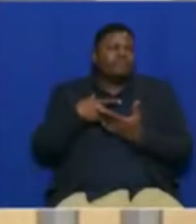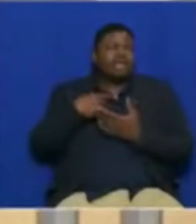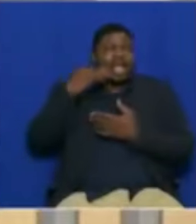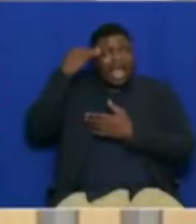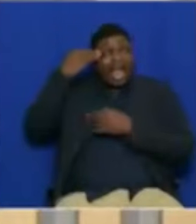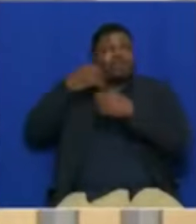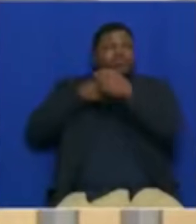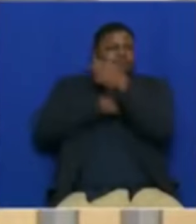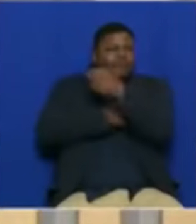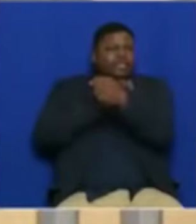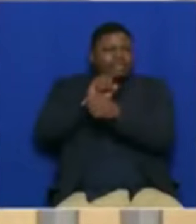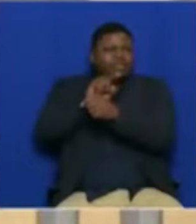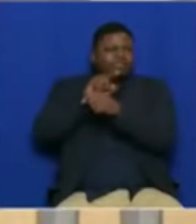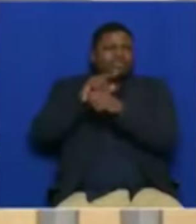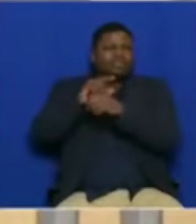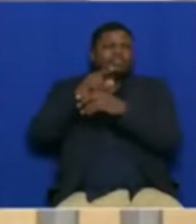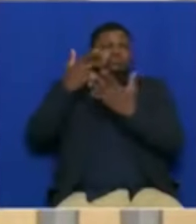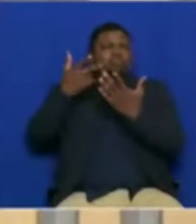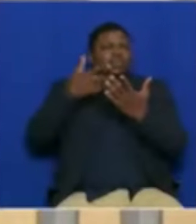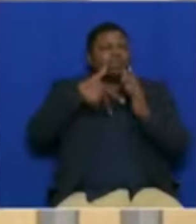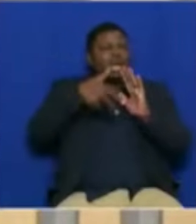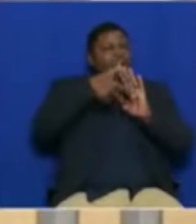you could see the pattern that is not changed.